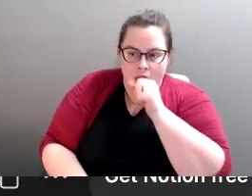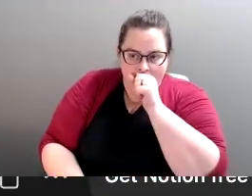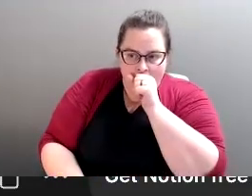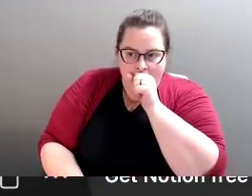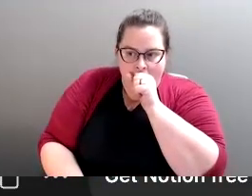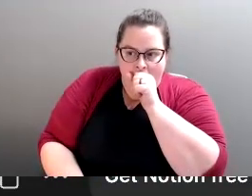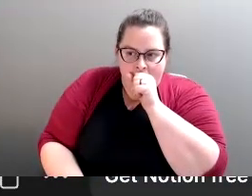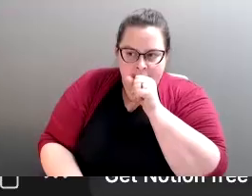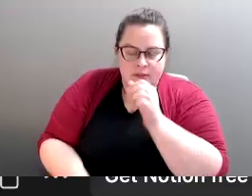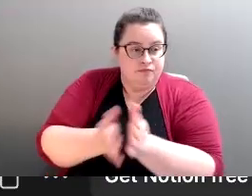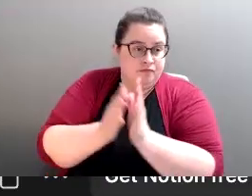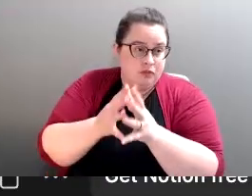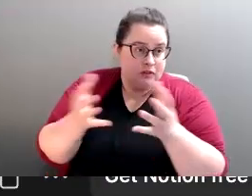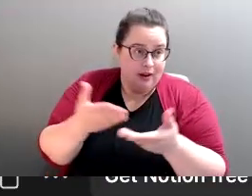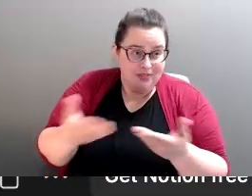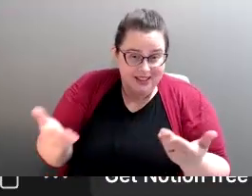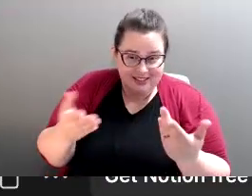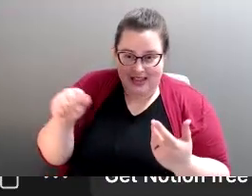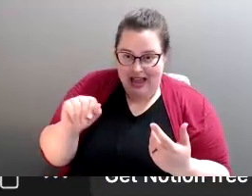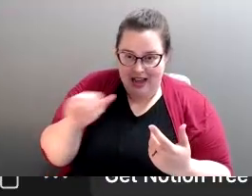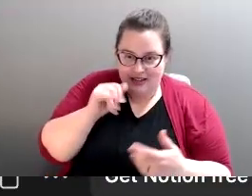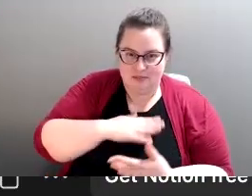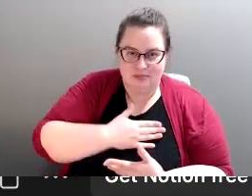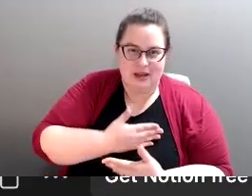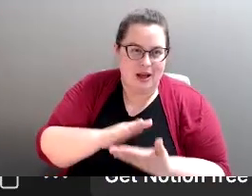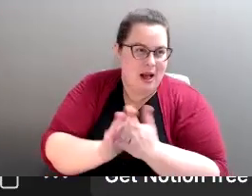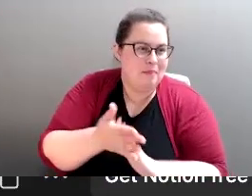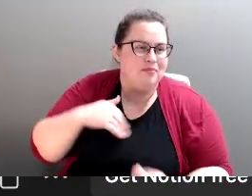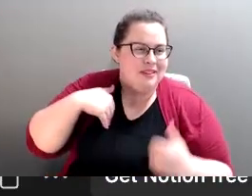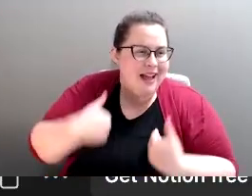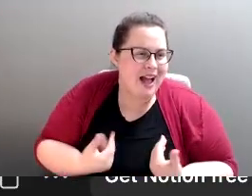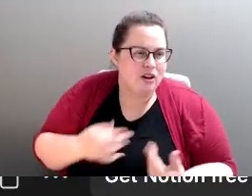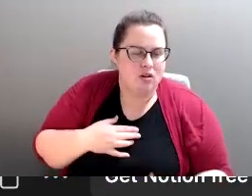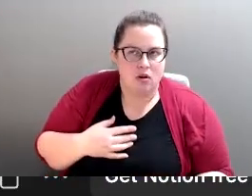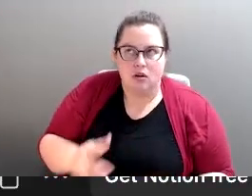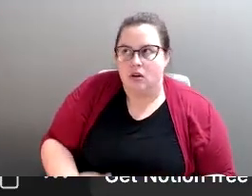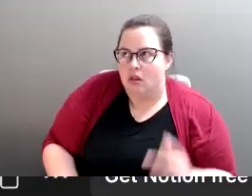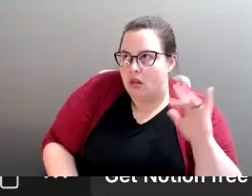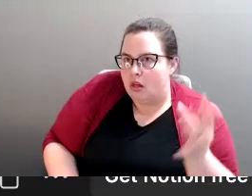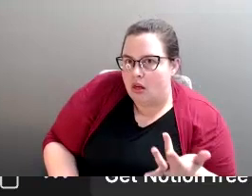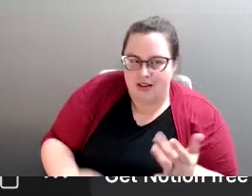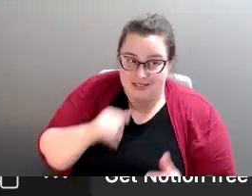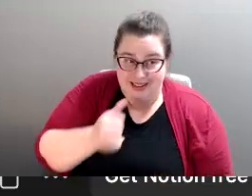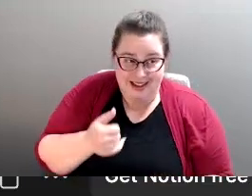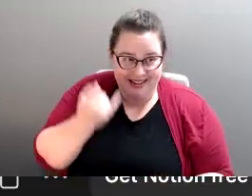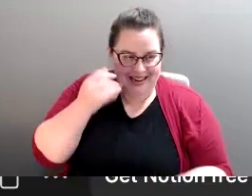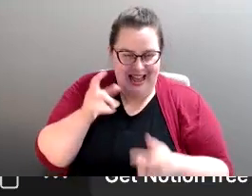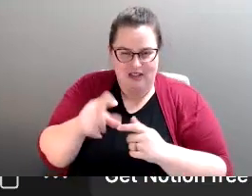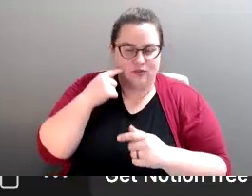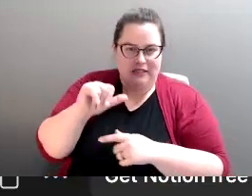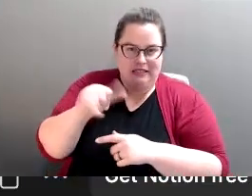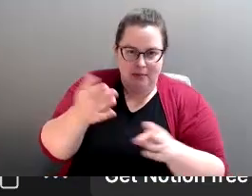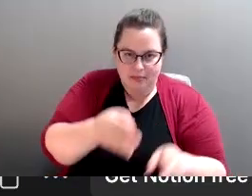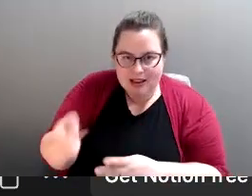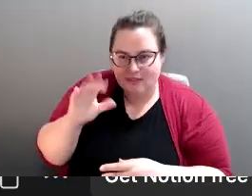AI doesn't get tired or resentful. Ask for 50 things. If you get 10, ask for 50 plans for how to organize